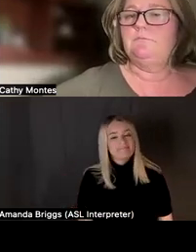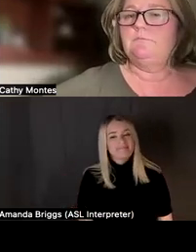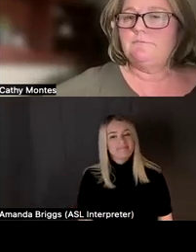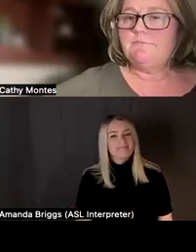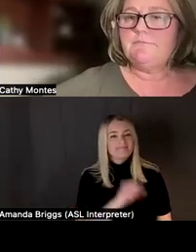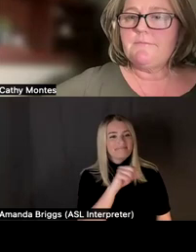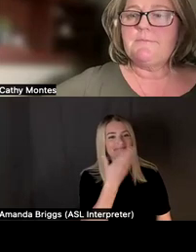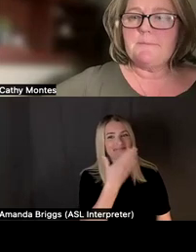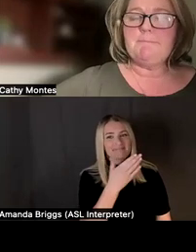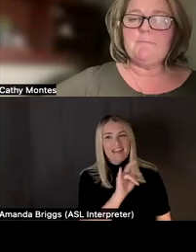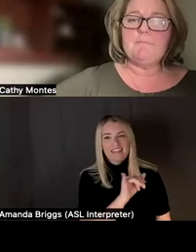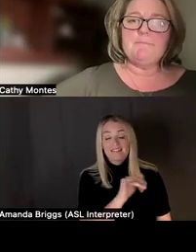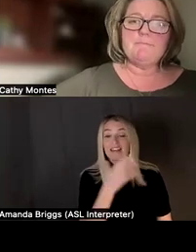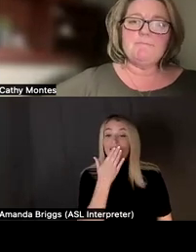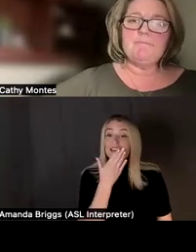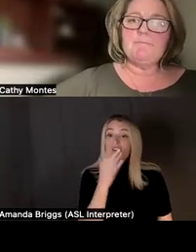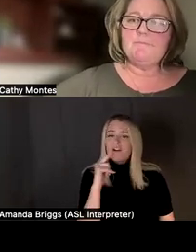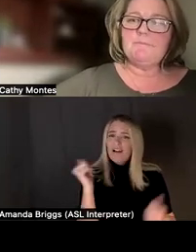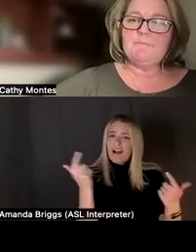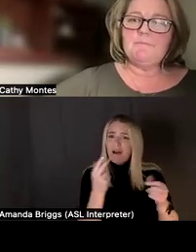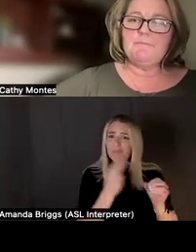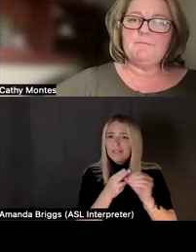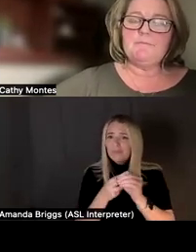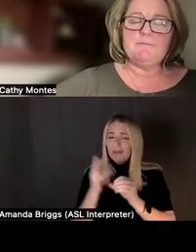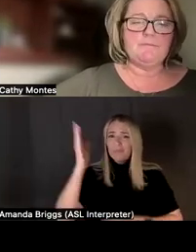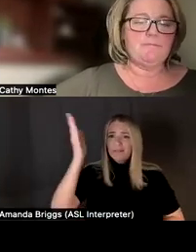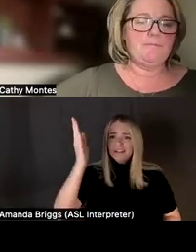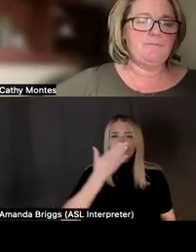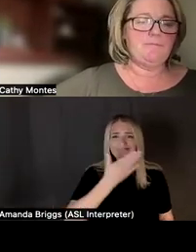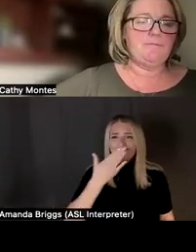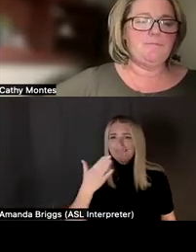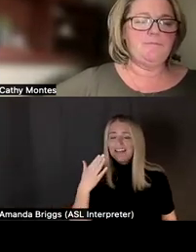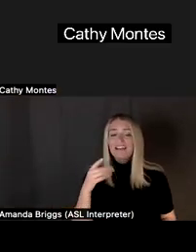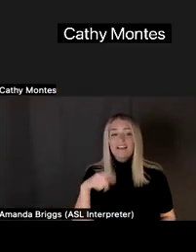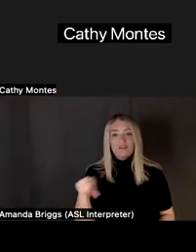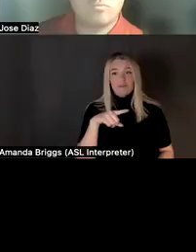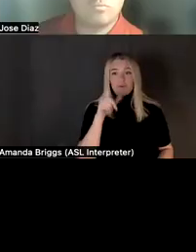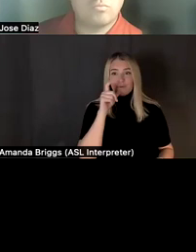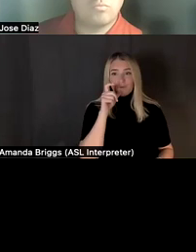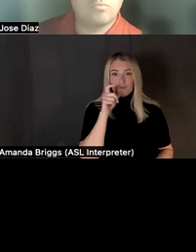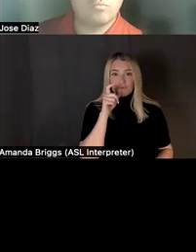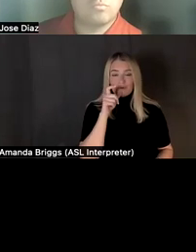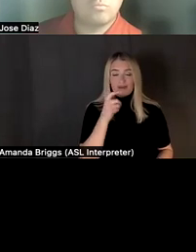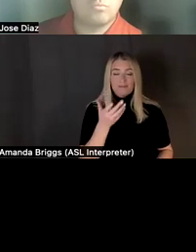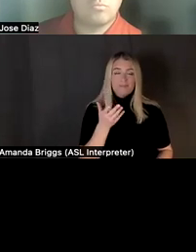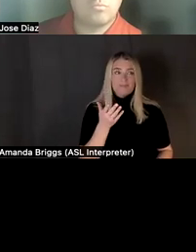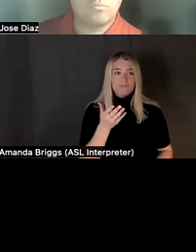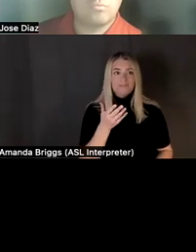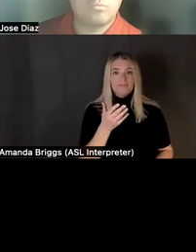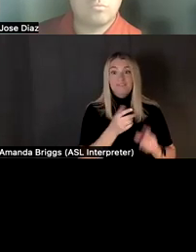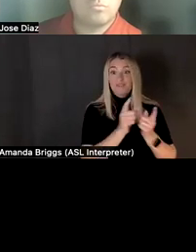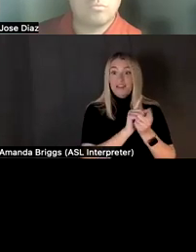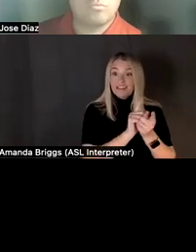Yes, thank you, Kathy. Thank you to all the participants, the presenters, the folks who are translating